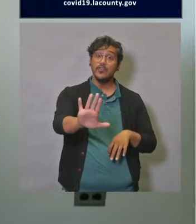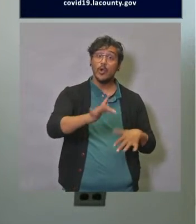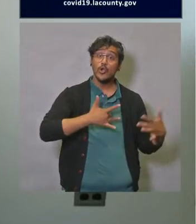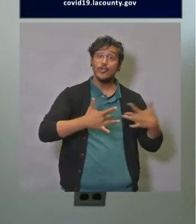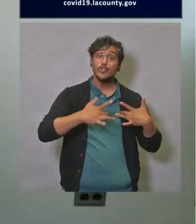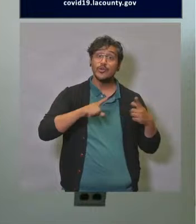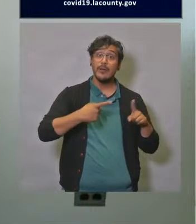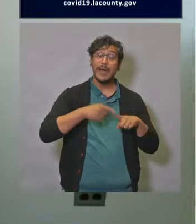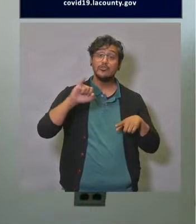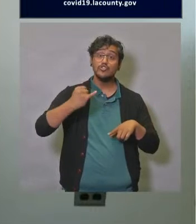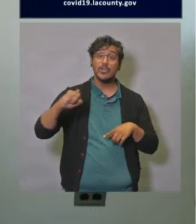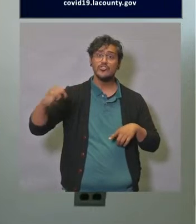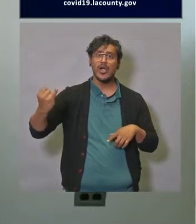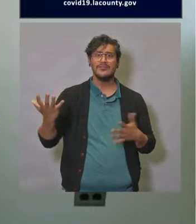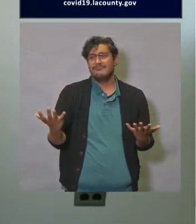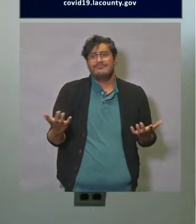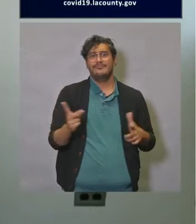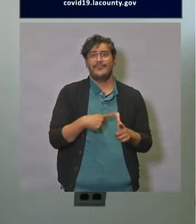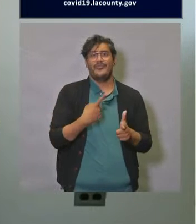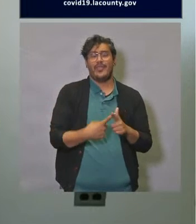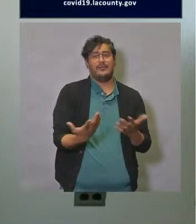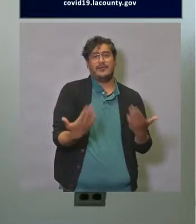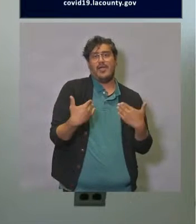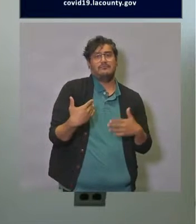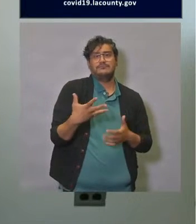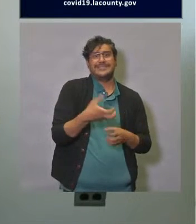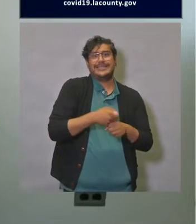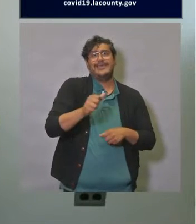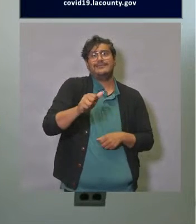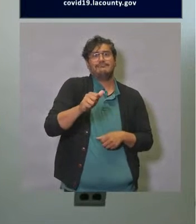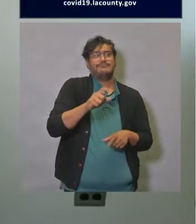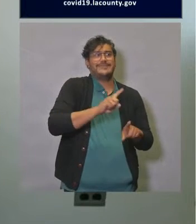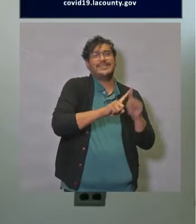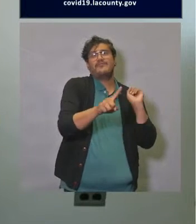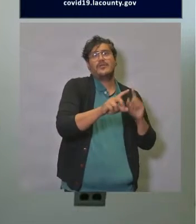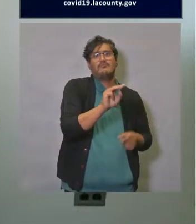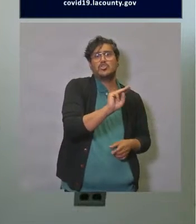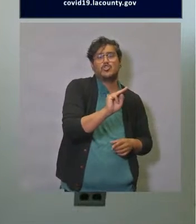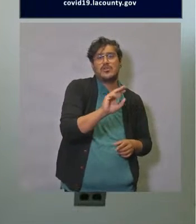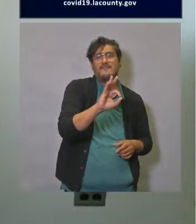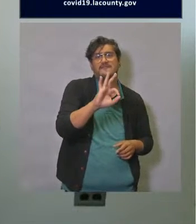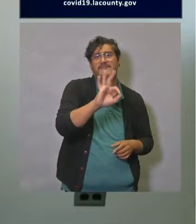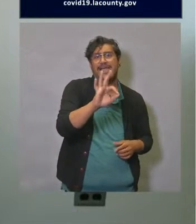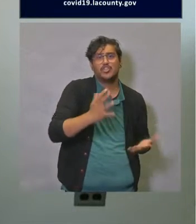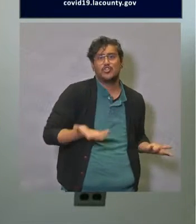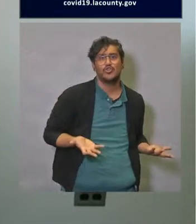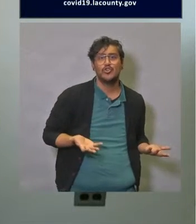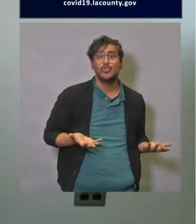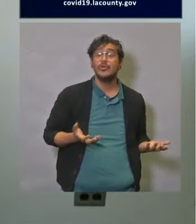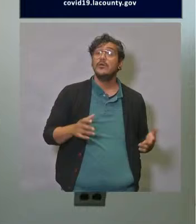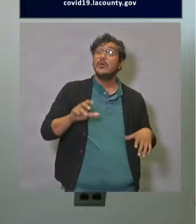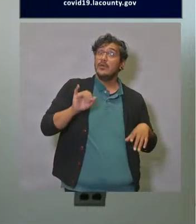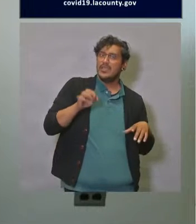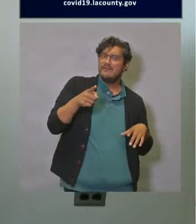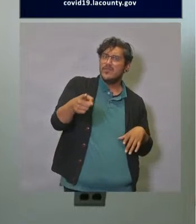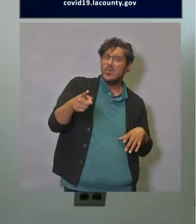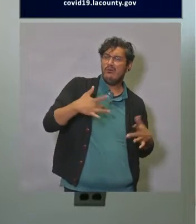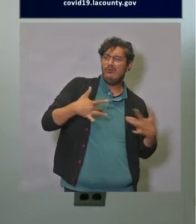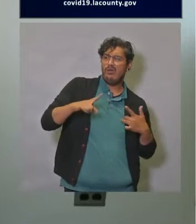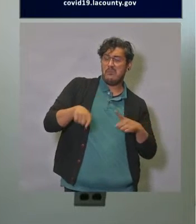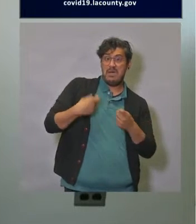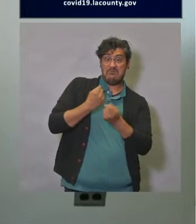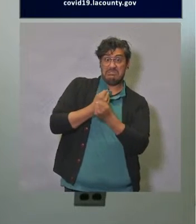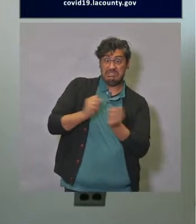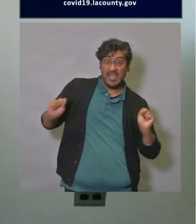about Johnson & Johnson, then please come in and get a vaccine with Moderna, Pfizer. If your concern is about vaccine safety